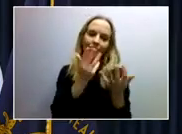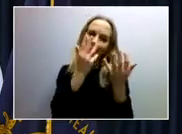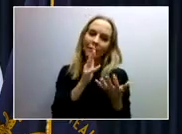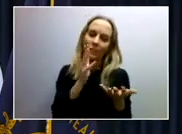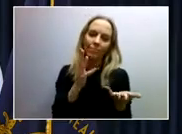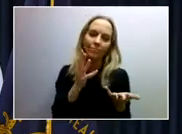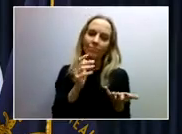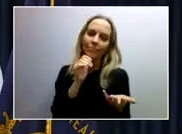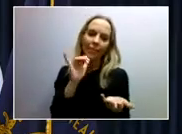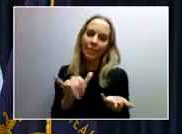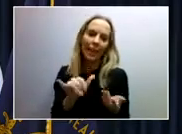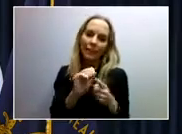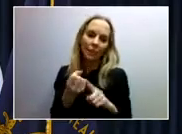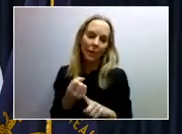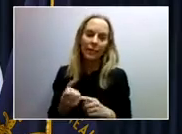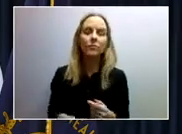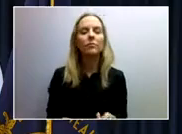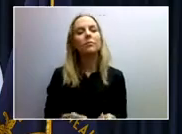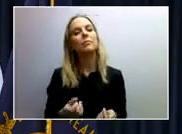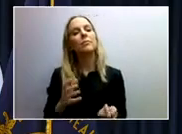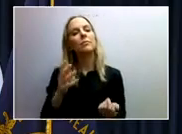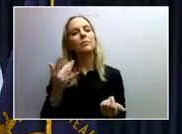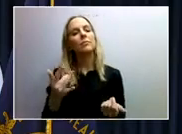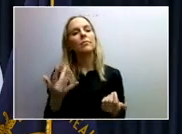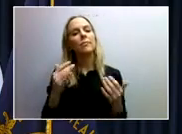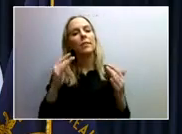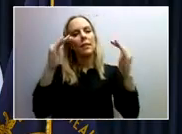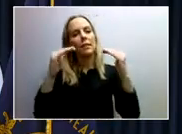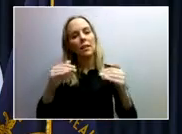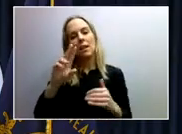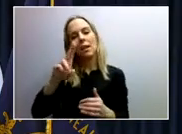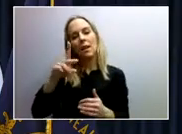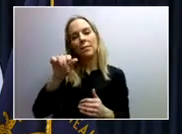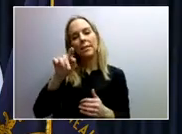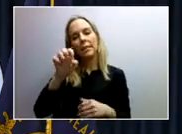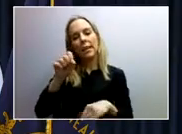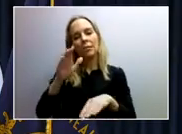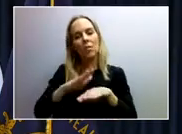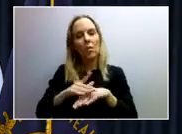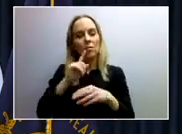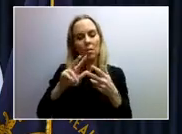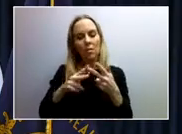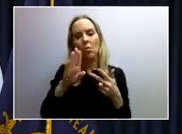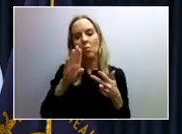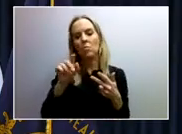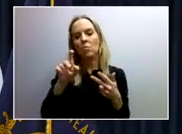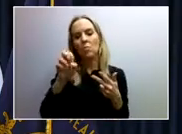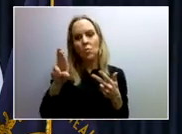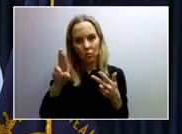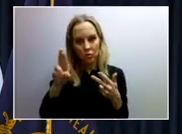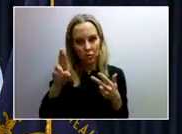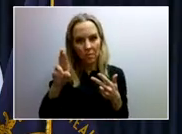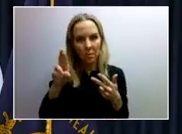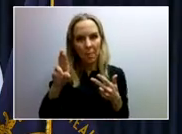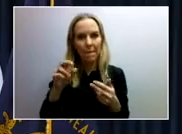Okay, a couple of updates on boosters. First, let me put up the first one,